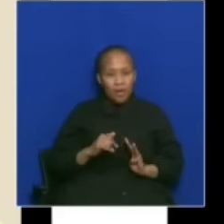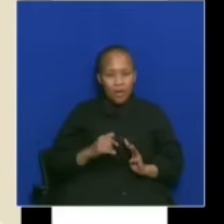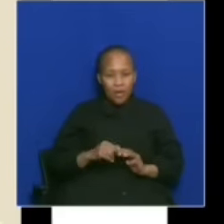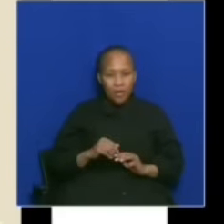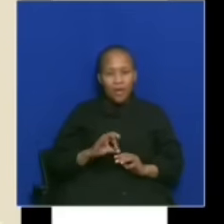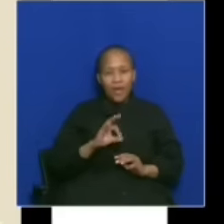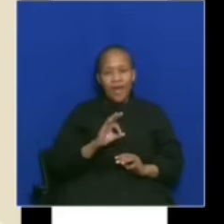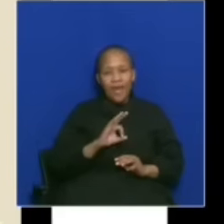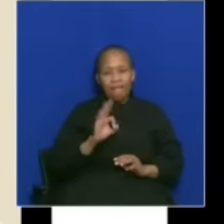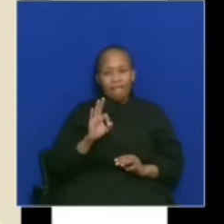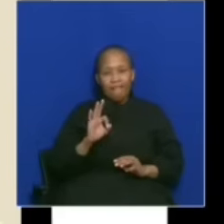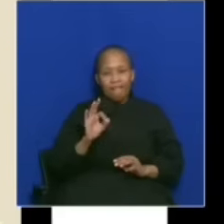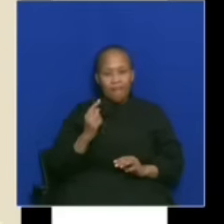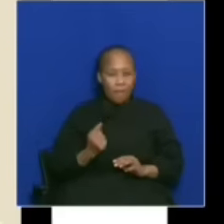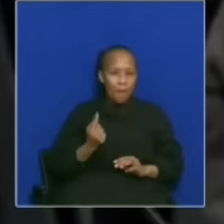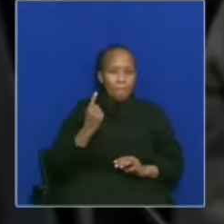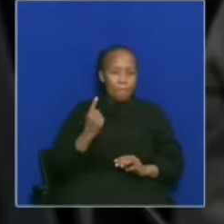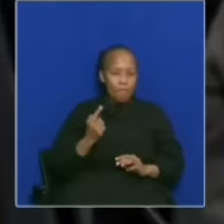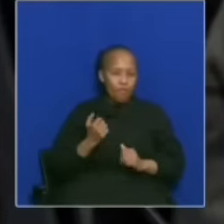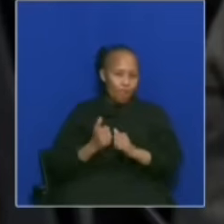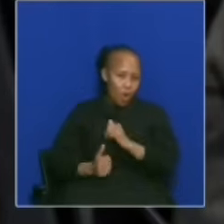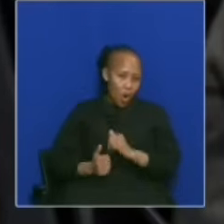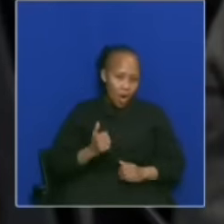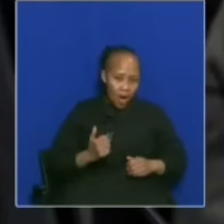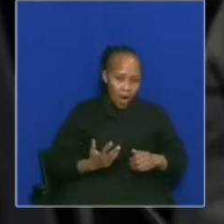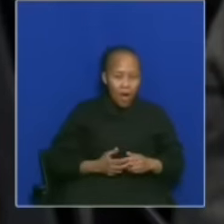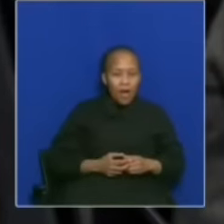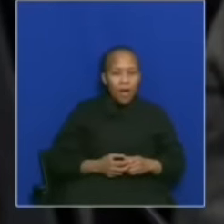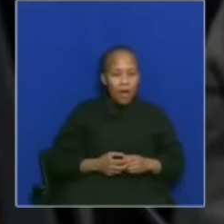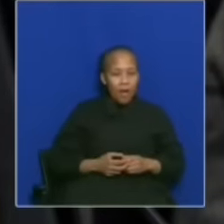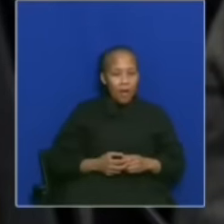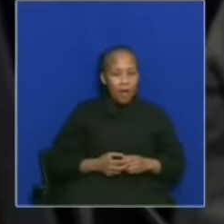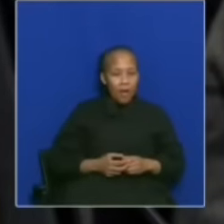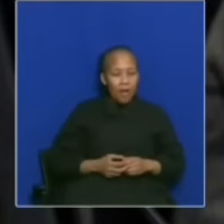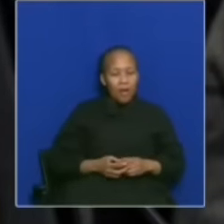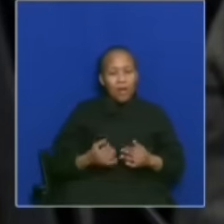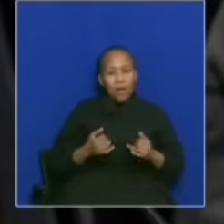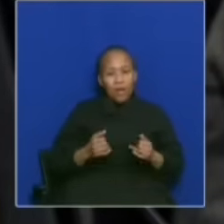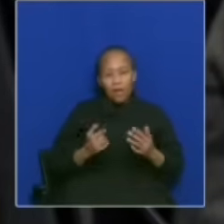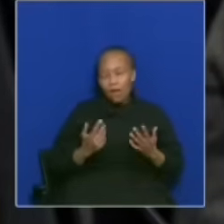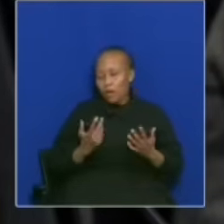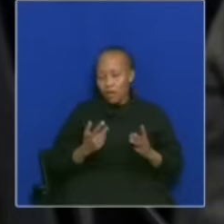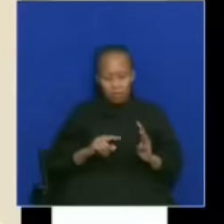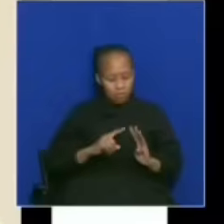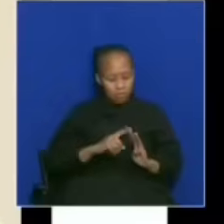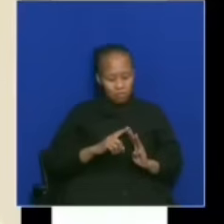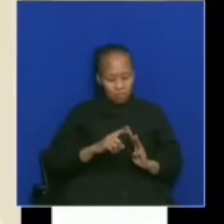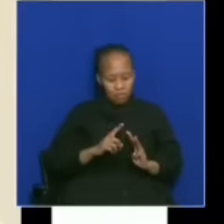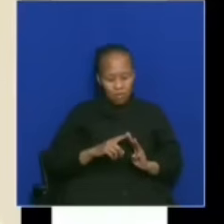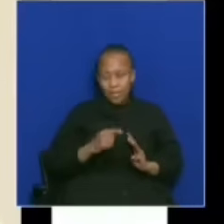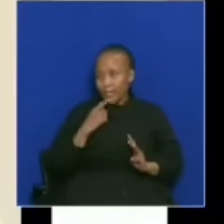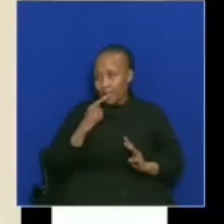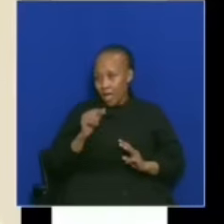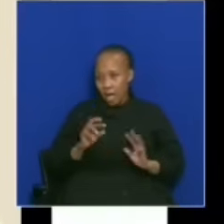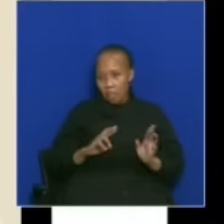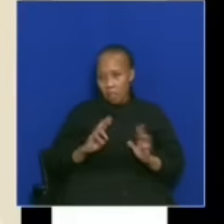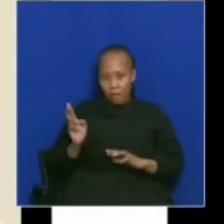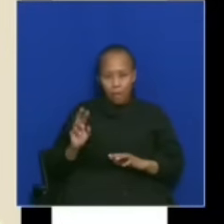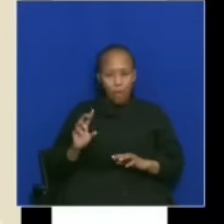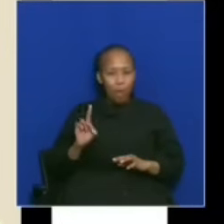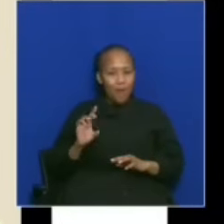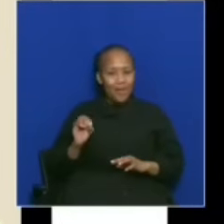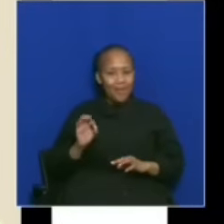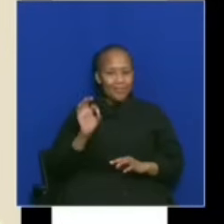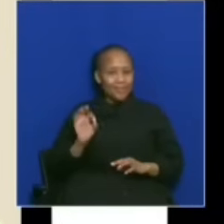lane. So what we have here, and sorry, Mr. Sayed says 100%. What we